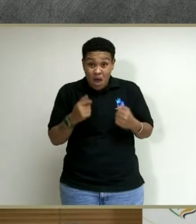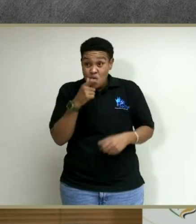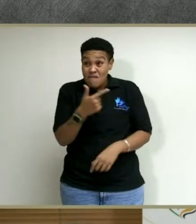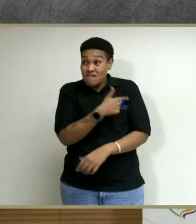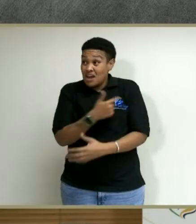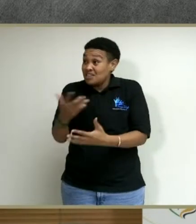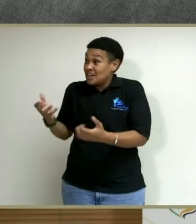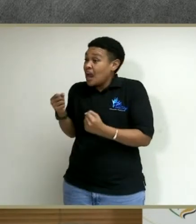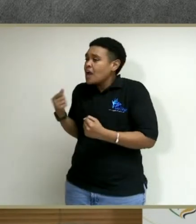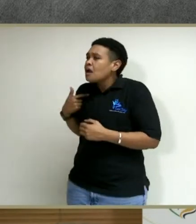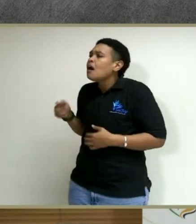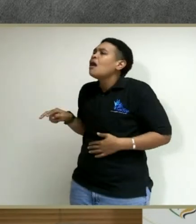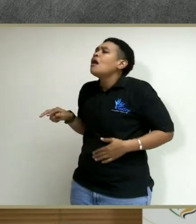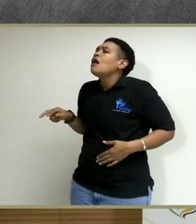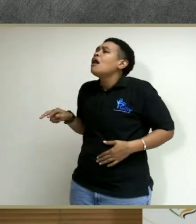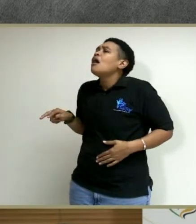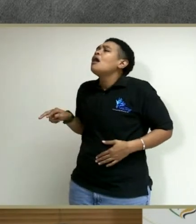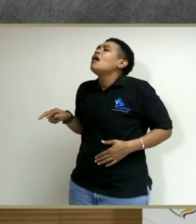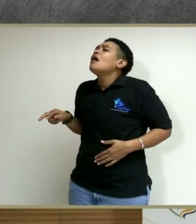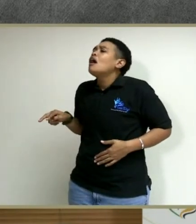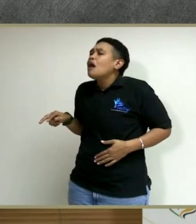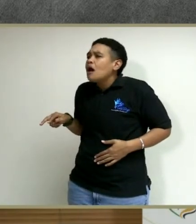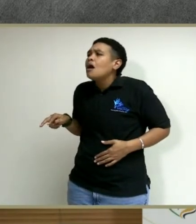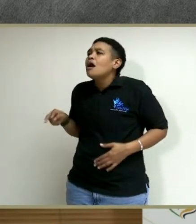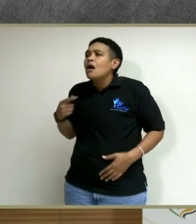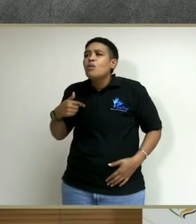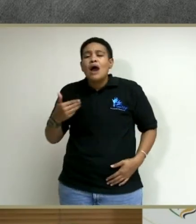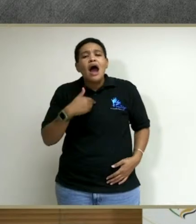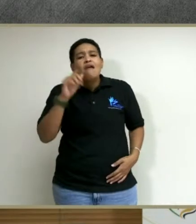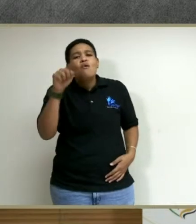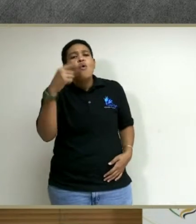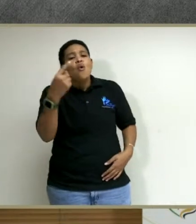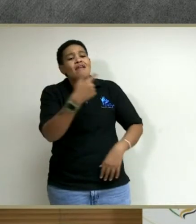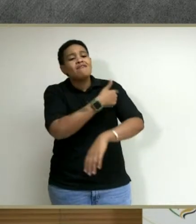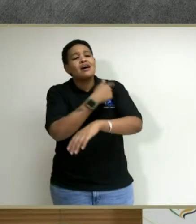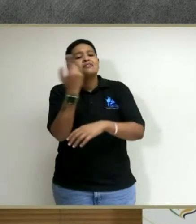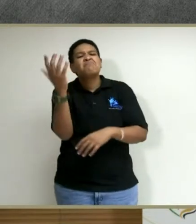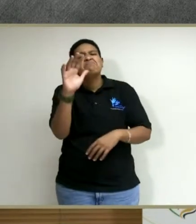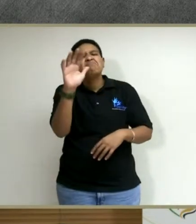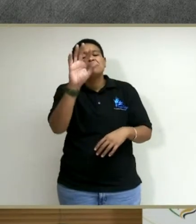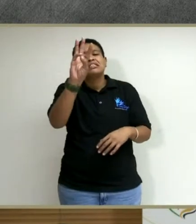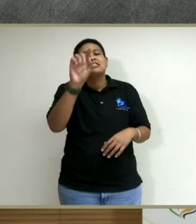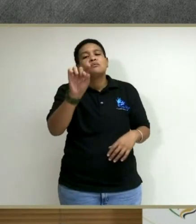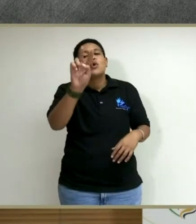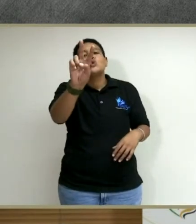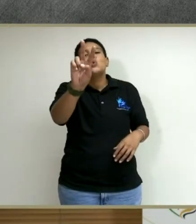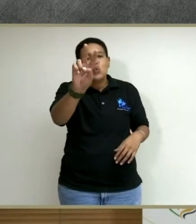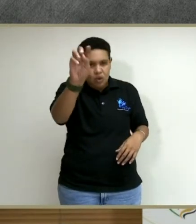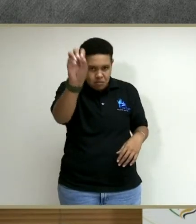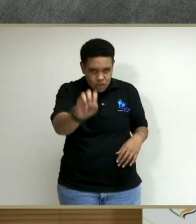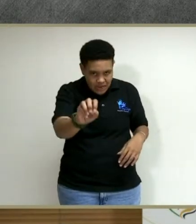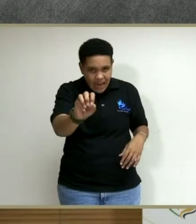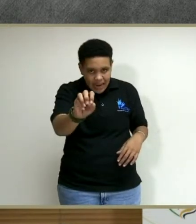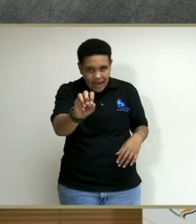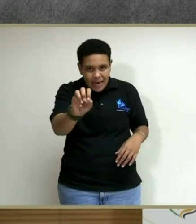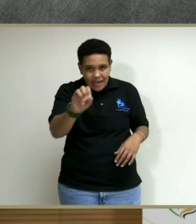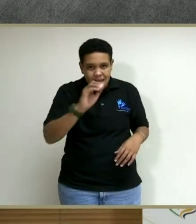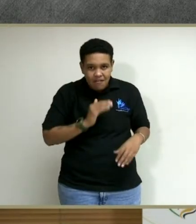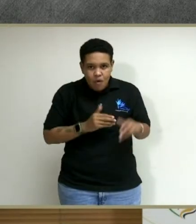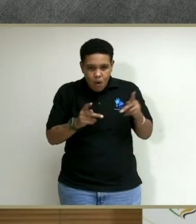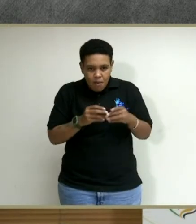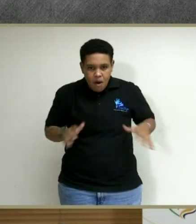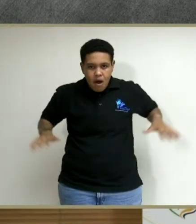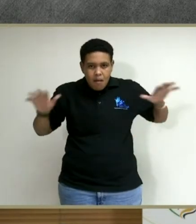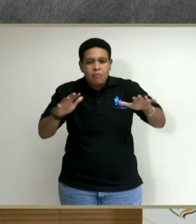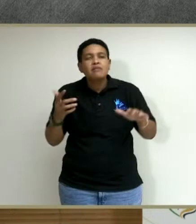we realize that we have only vaccinated just about 6.2% of our